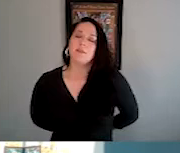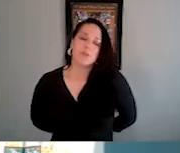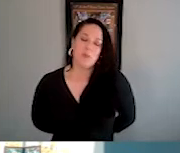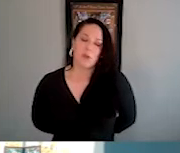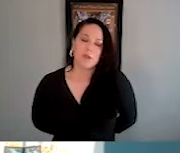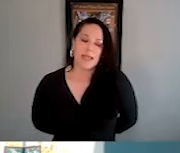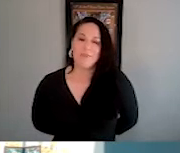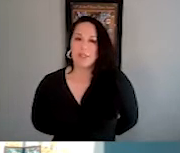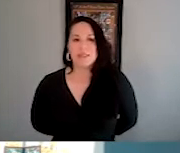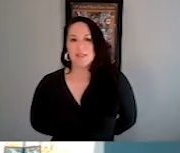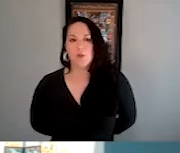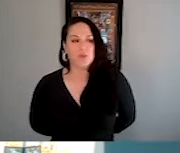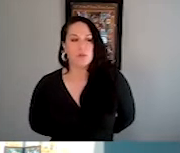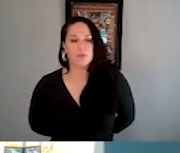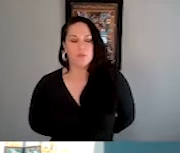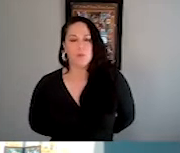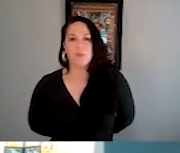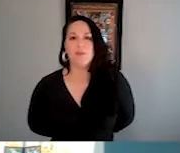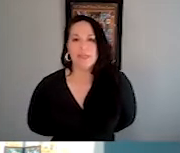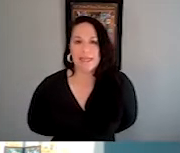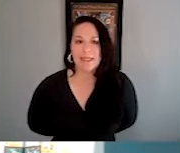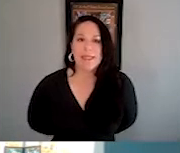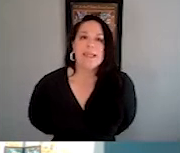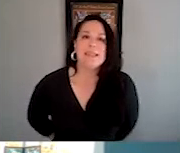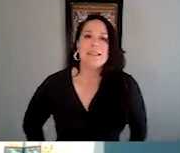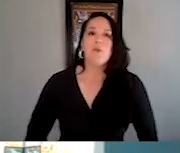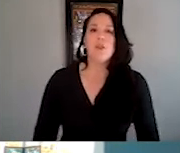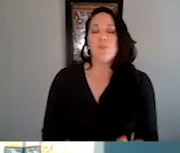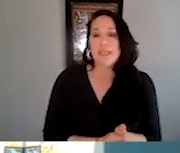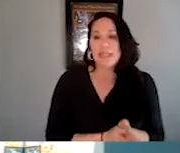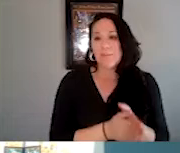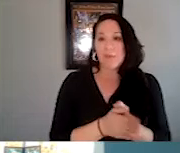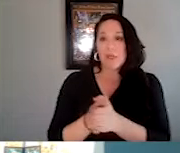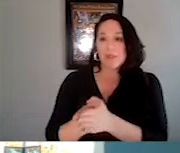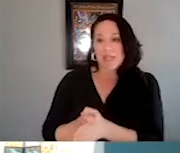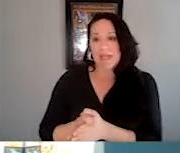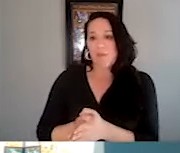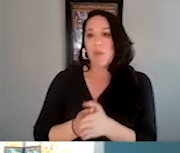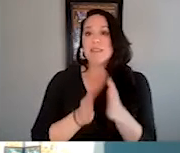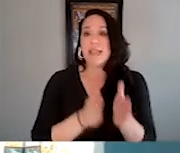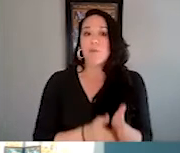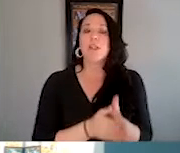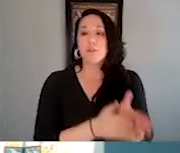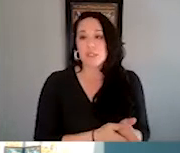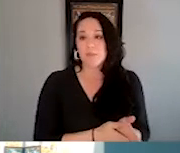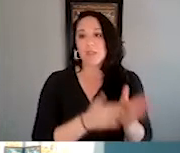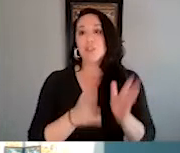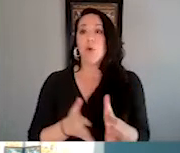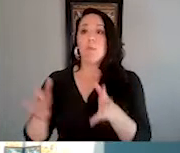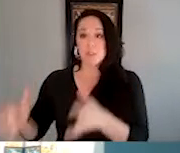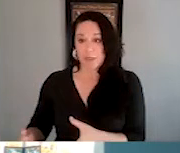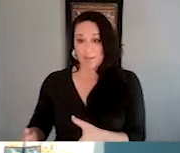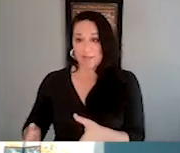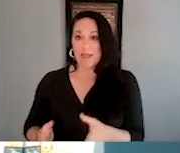So most important, and I feel like this is an old golden rule, but we forget it, is say what you mean and mean what you say. If we say we're going to do